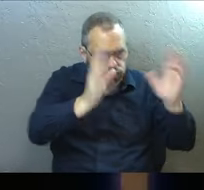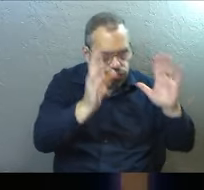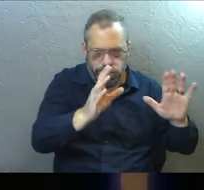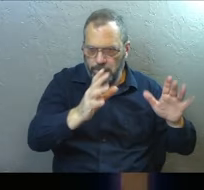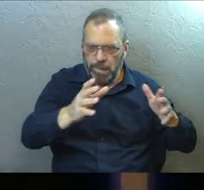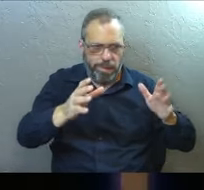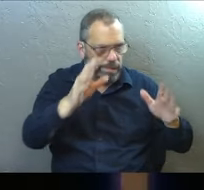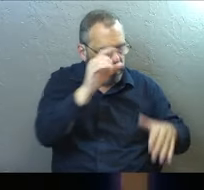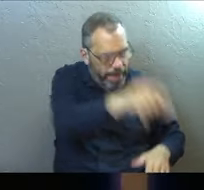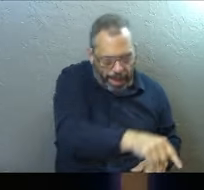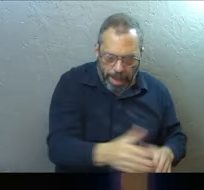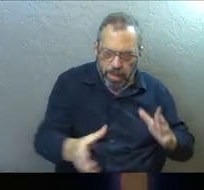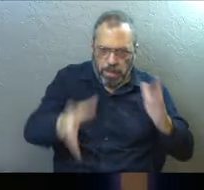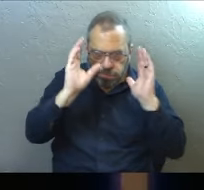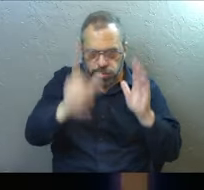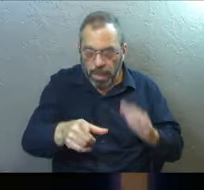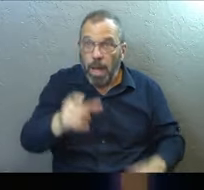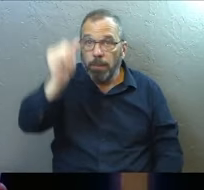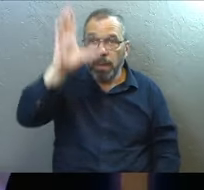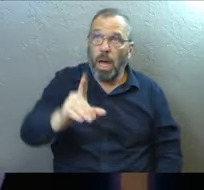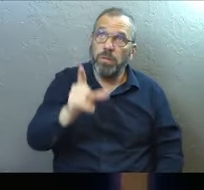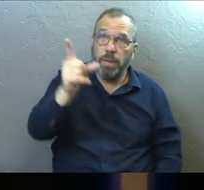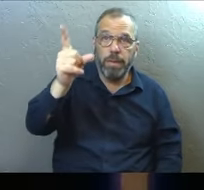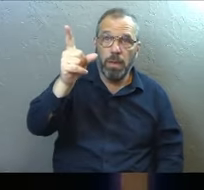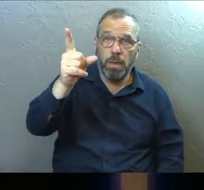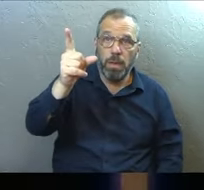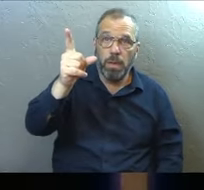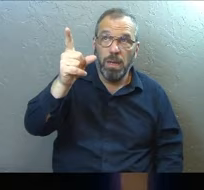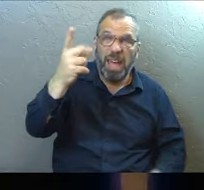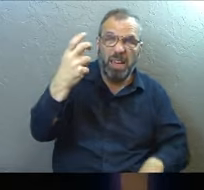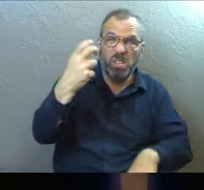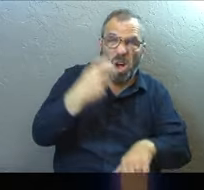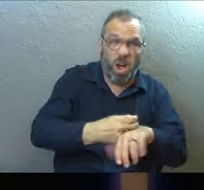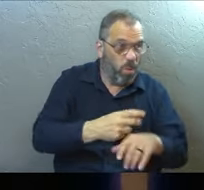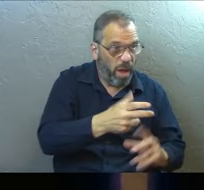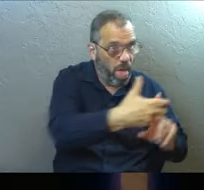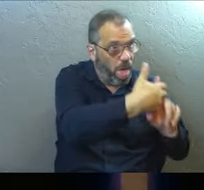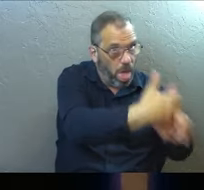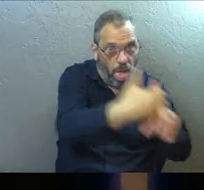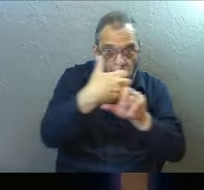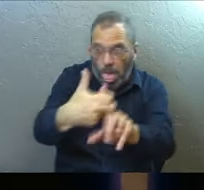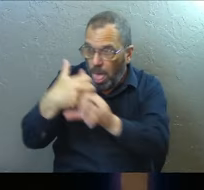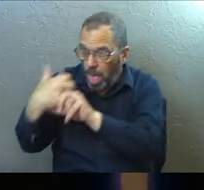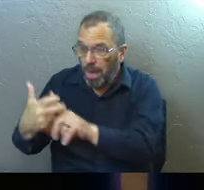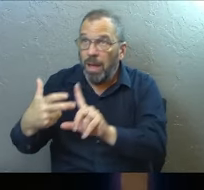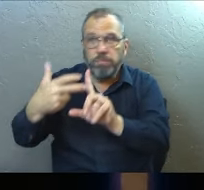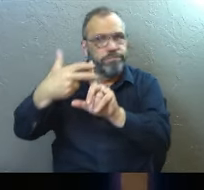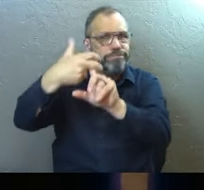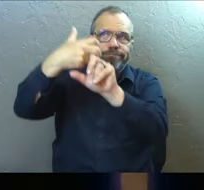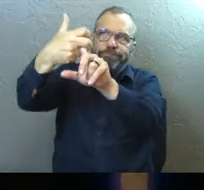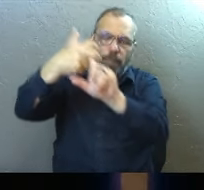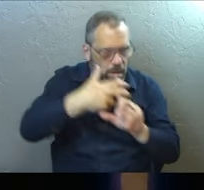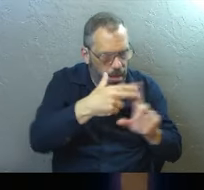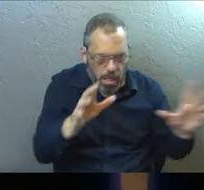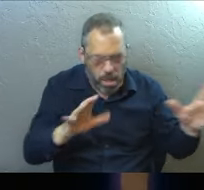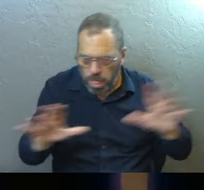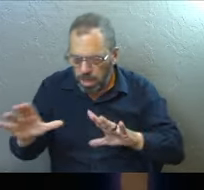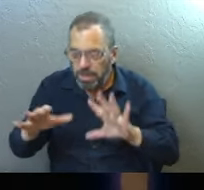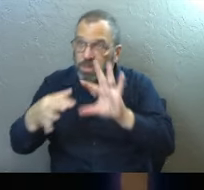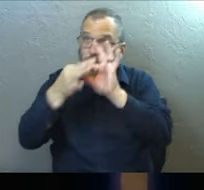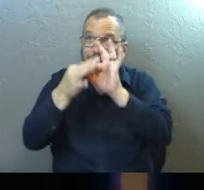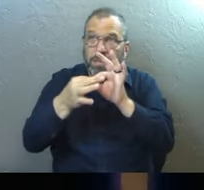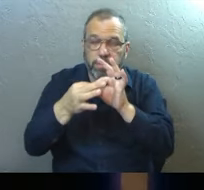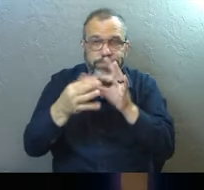on everything else, but God is over here, and it sometimes is difficult because of the world we live in to have that